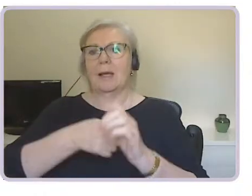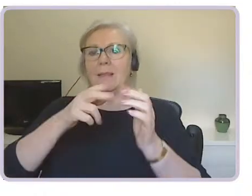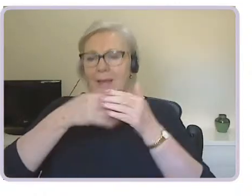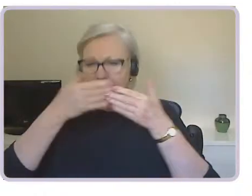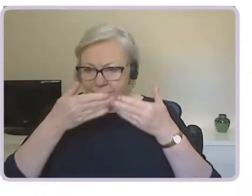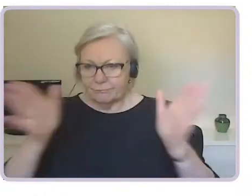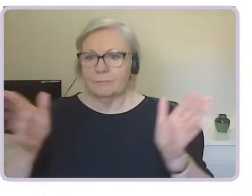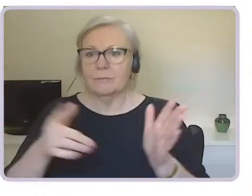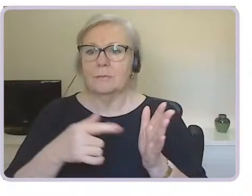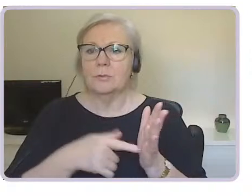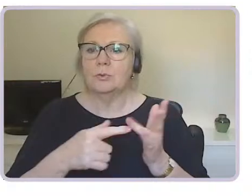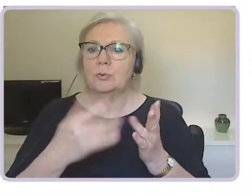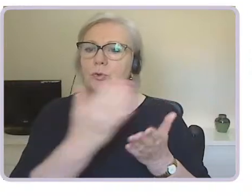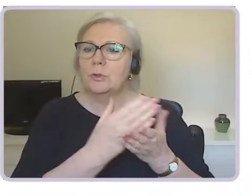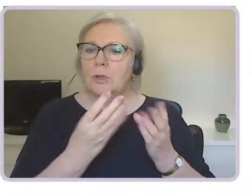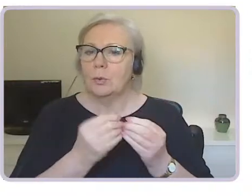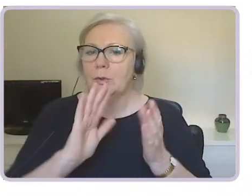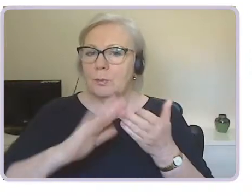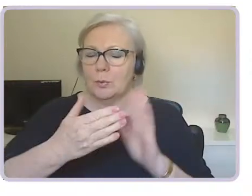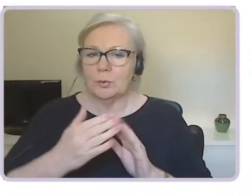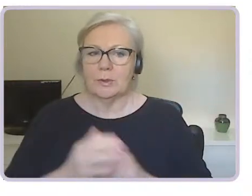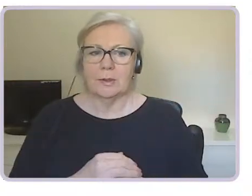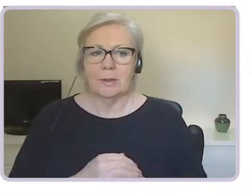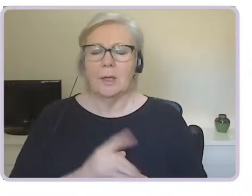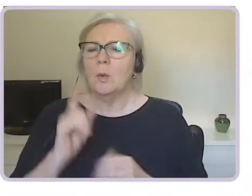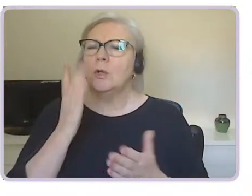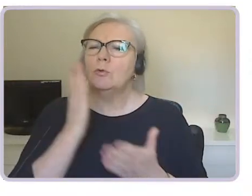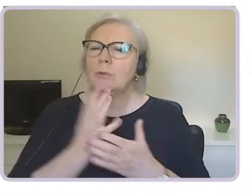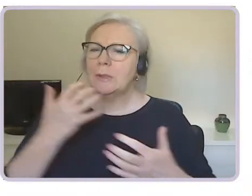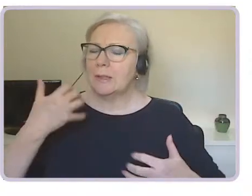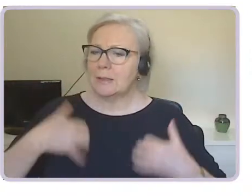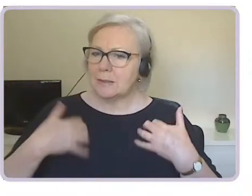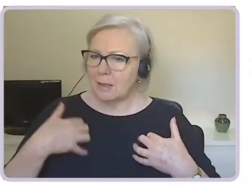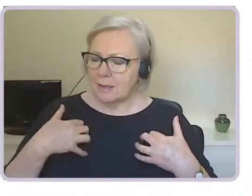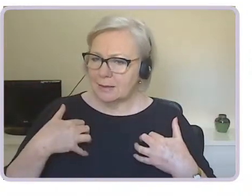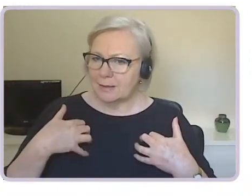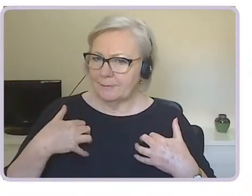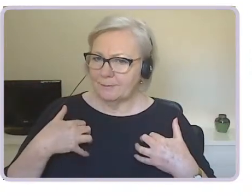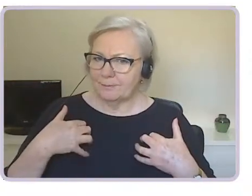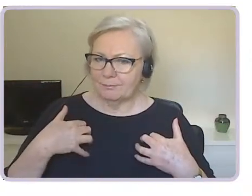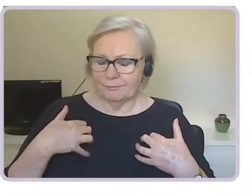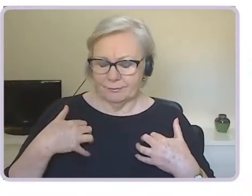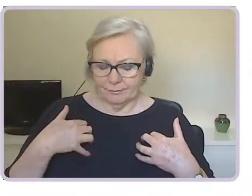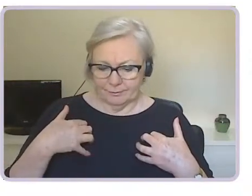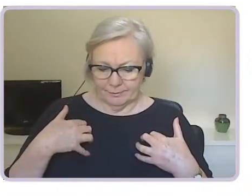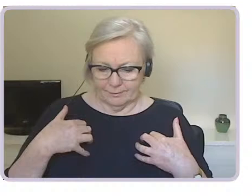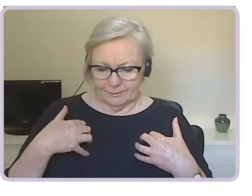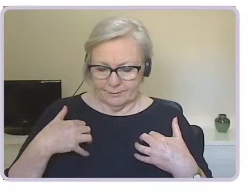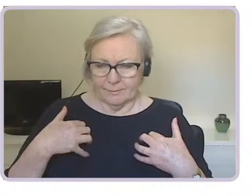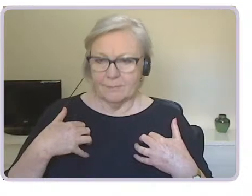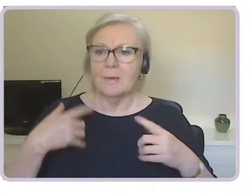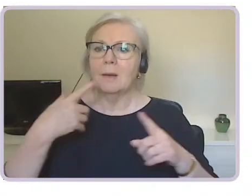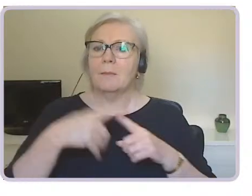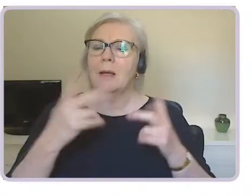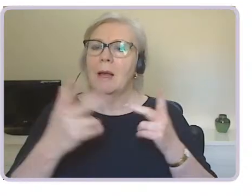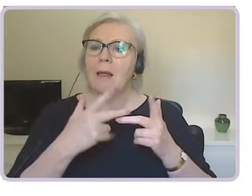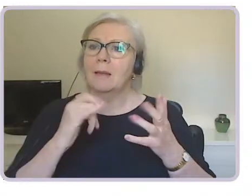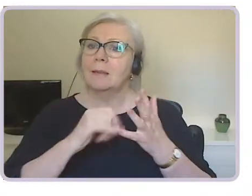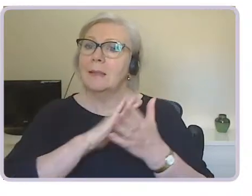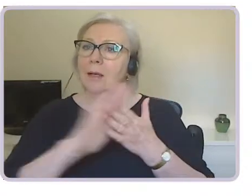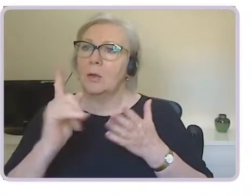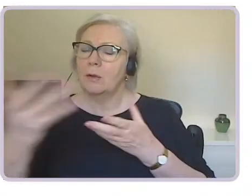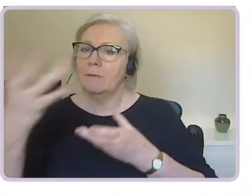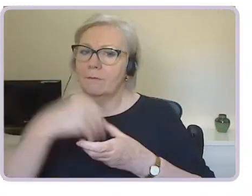The exciting part when we think about between what they're doing and the other areas or stakeholders involved in this process is that we're getting